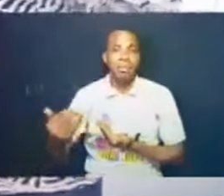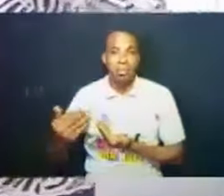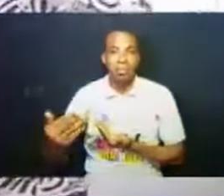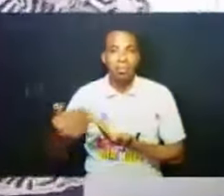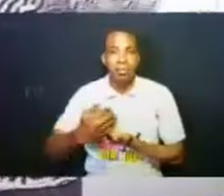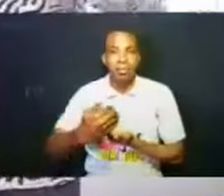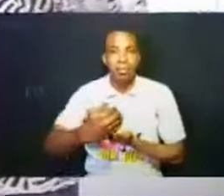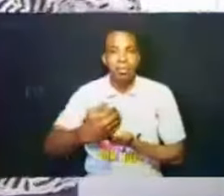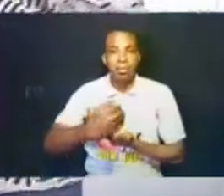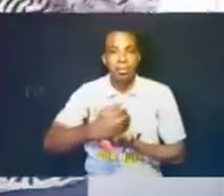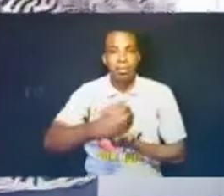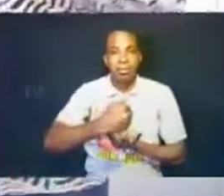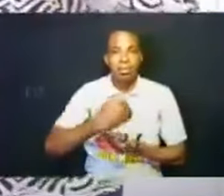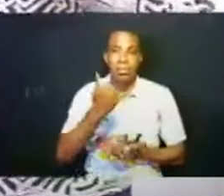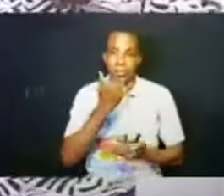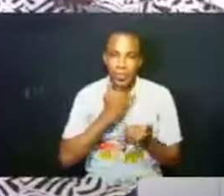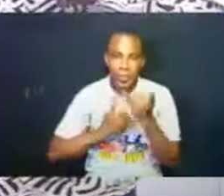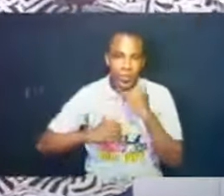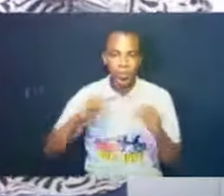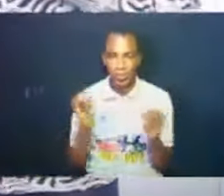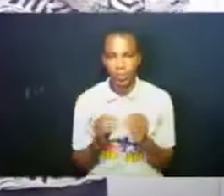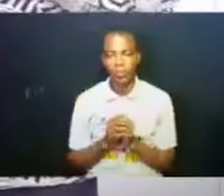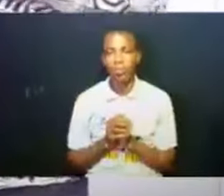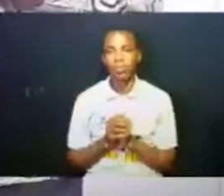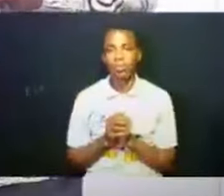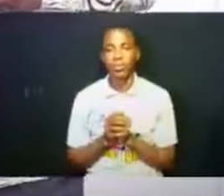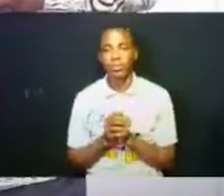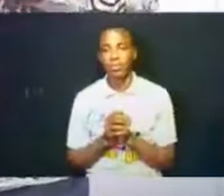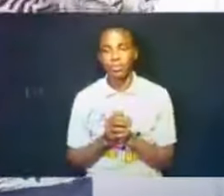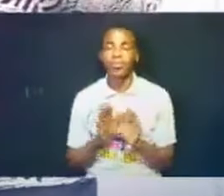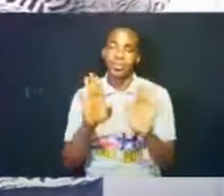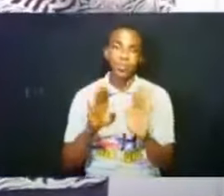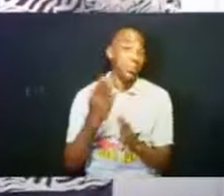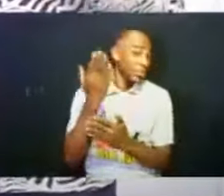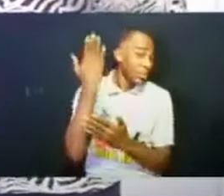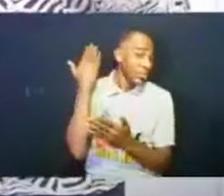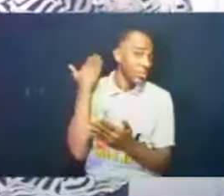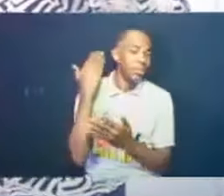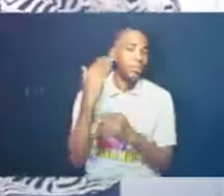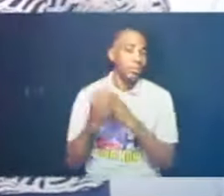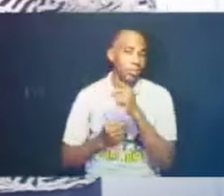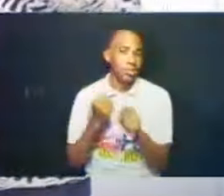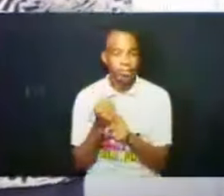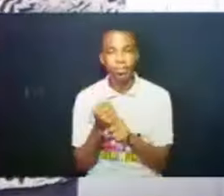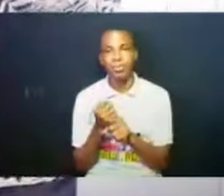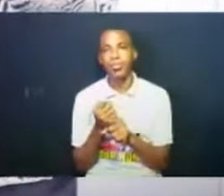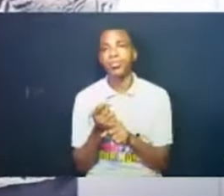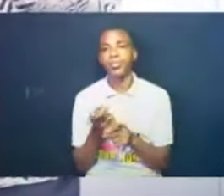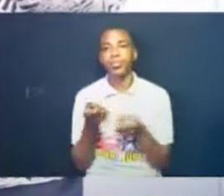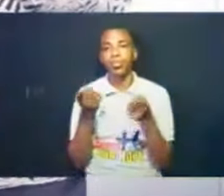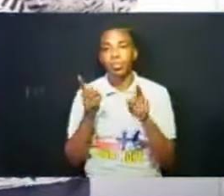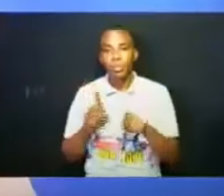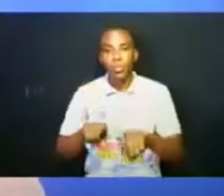Always gathering. Some years back, I was on leave